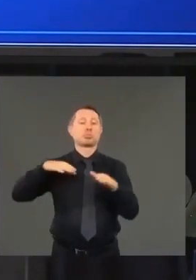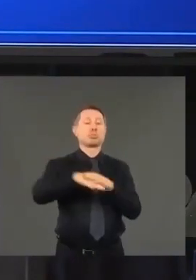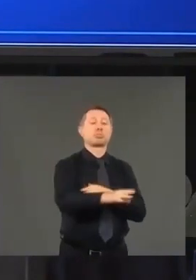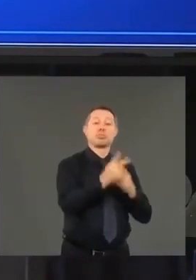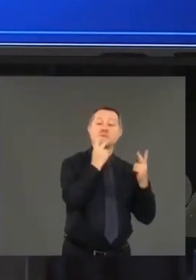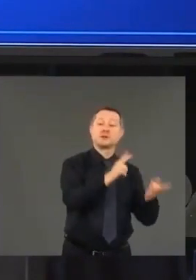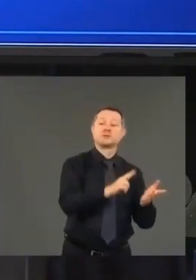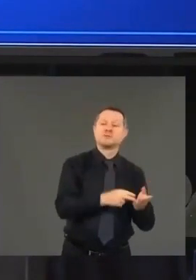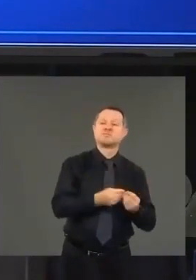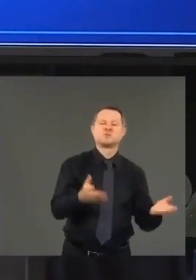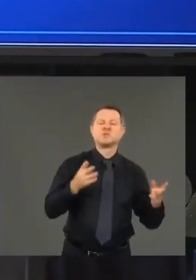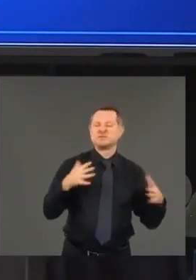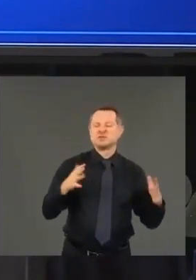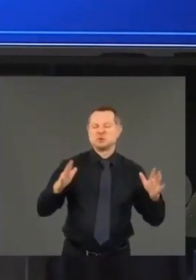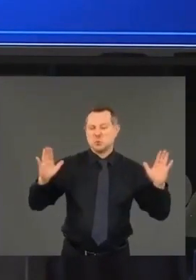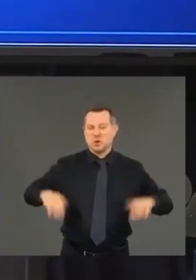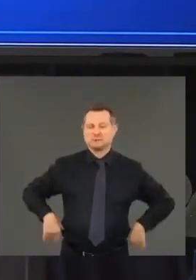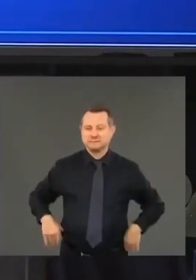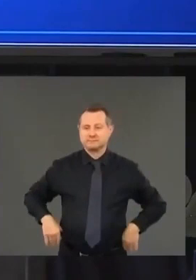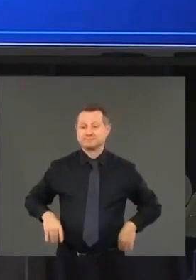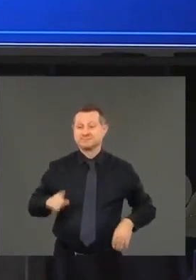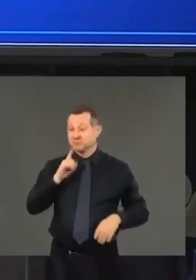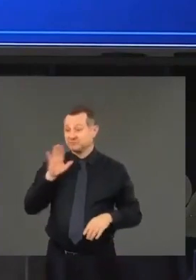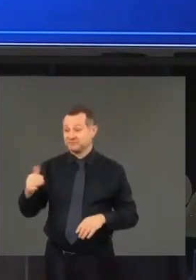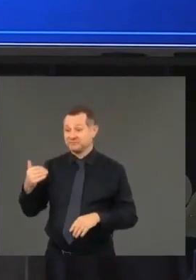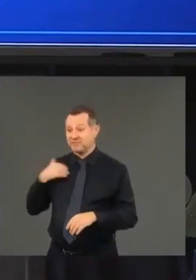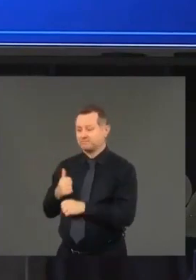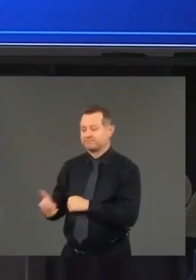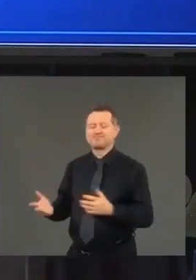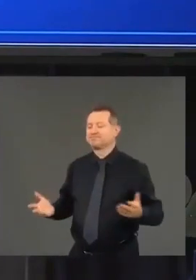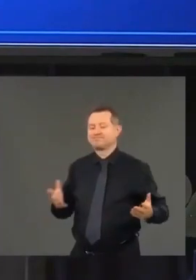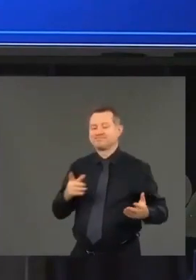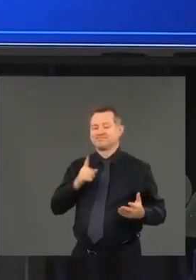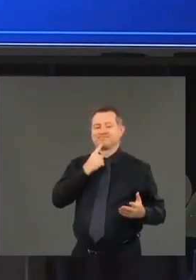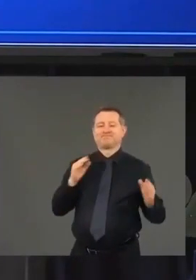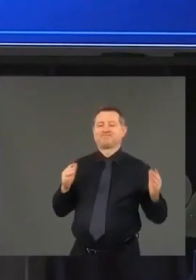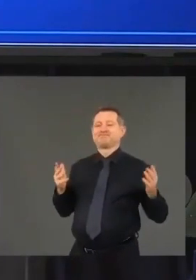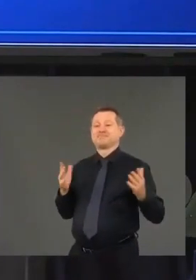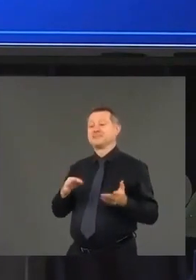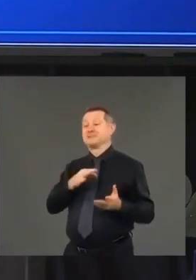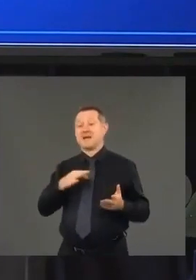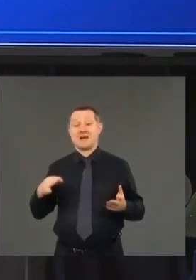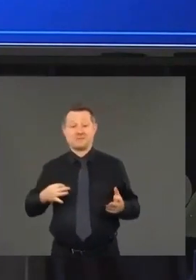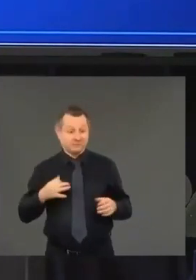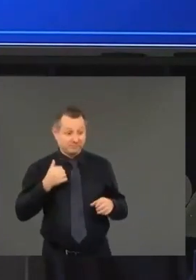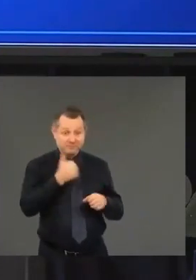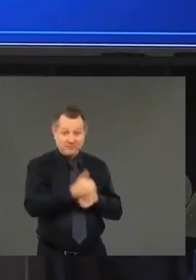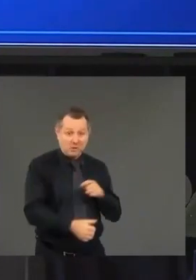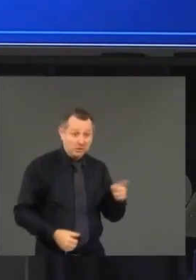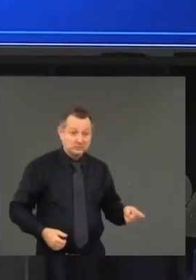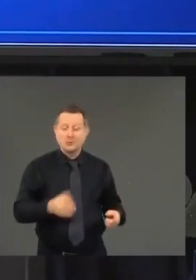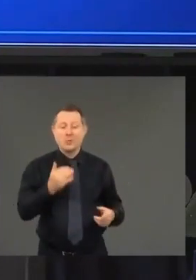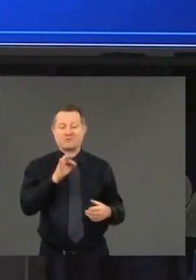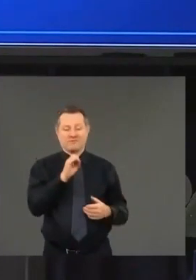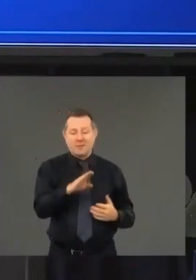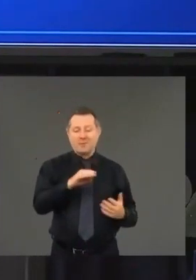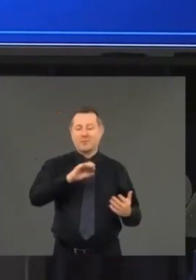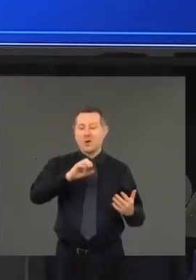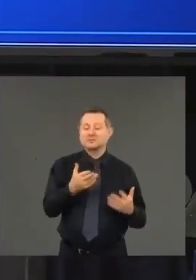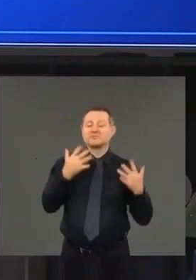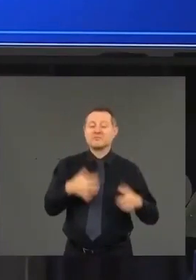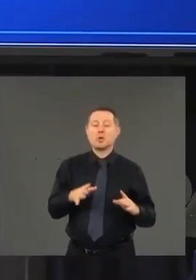homes, again, through no fault of their own, and staff as well. It was February and March, and we now know asymptomatic people can give